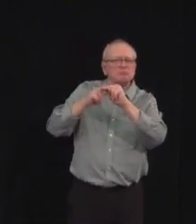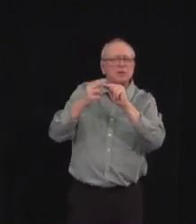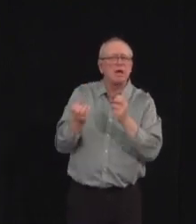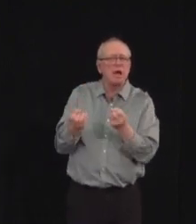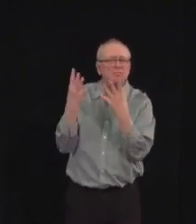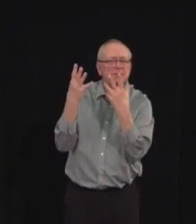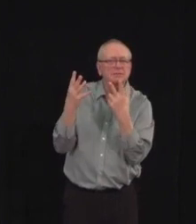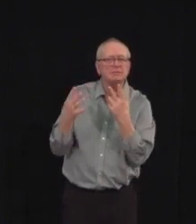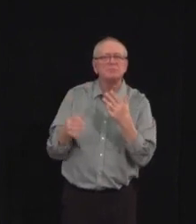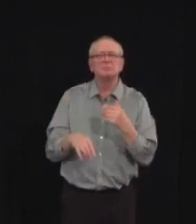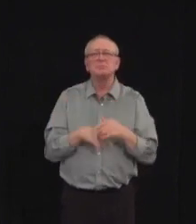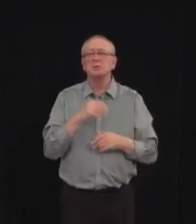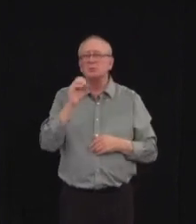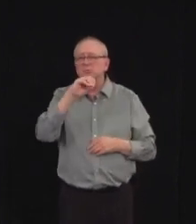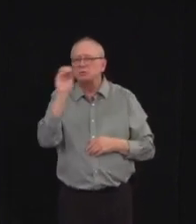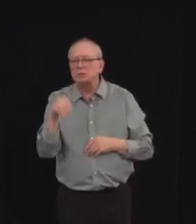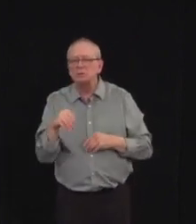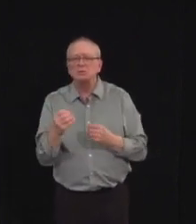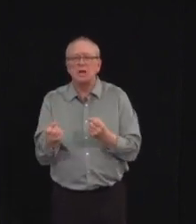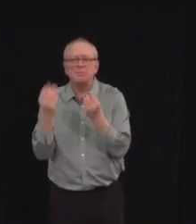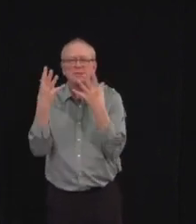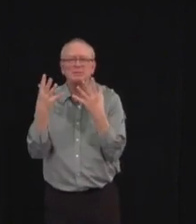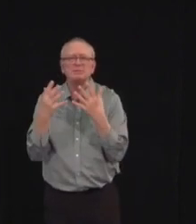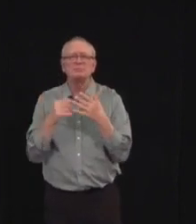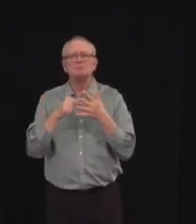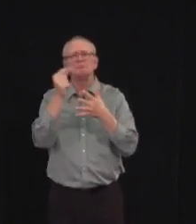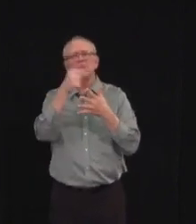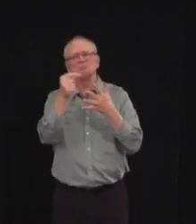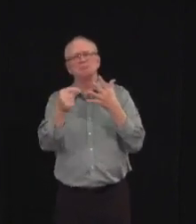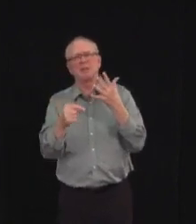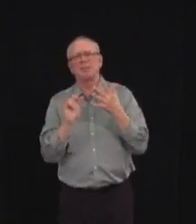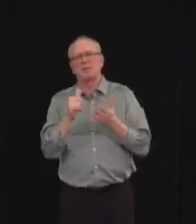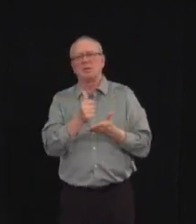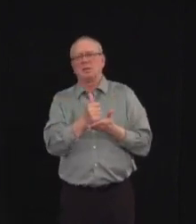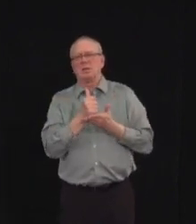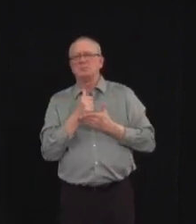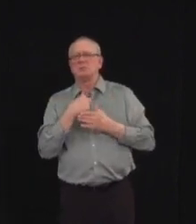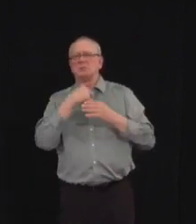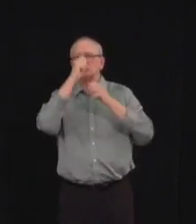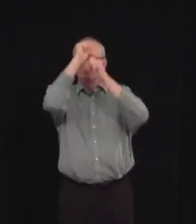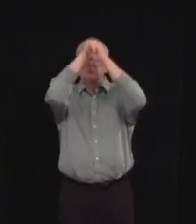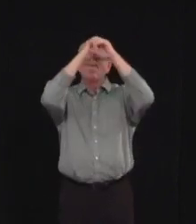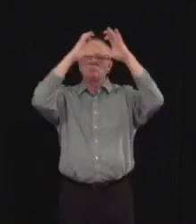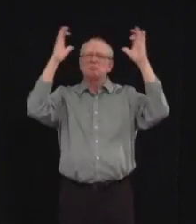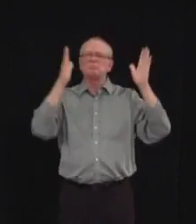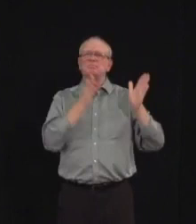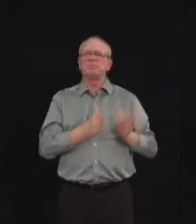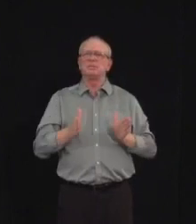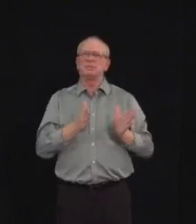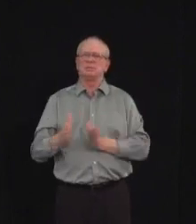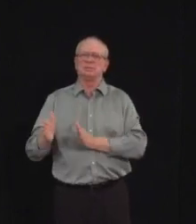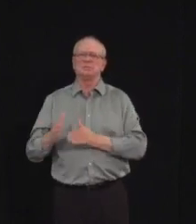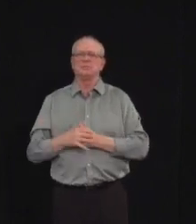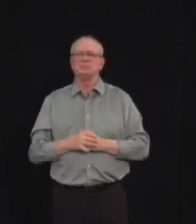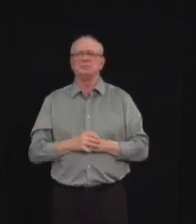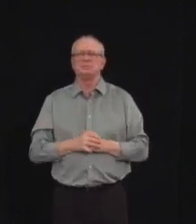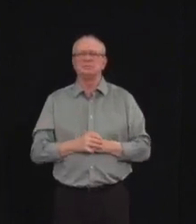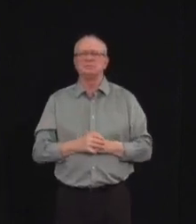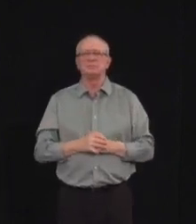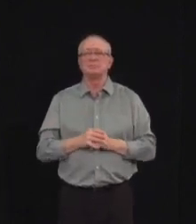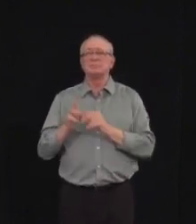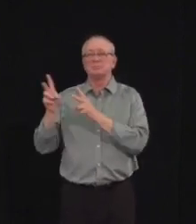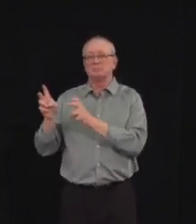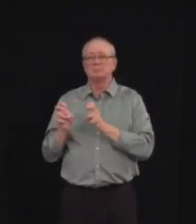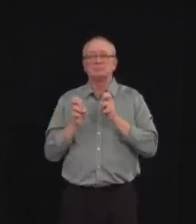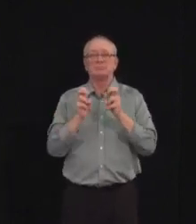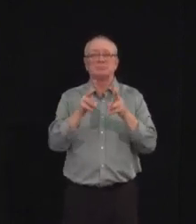testing, and others. Now, the updated modeling uses the most current Alberta data. The updated